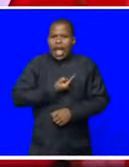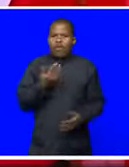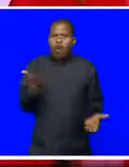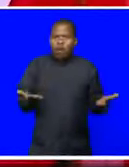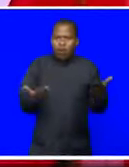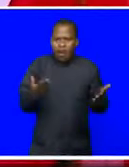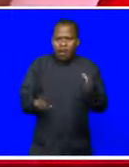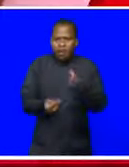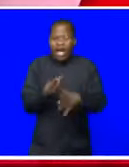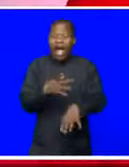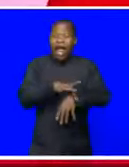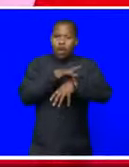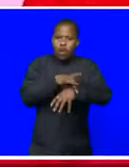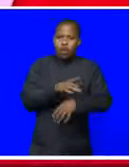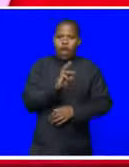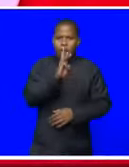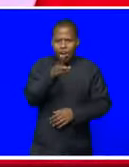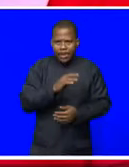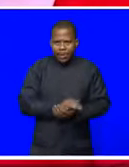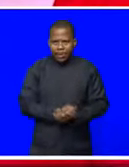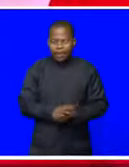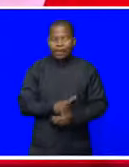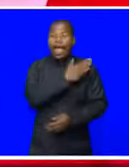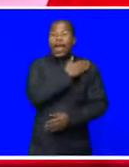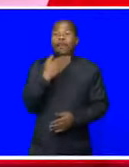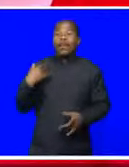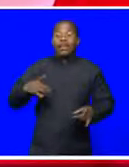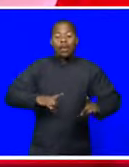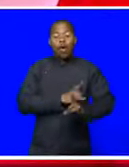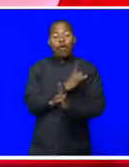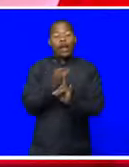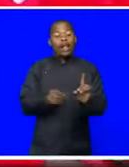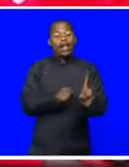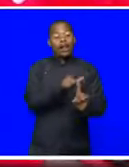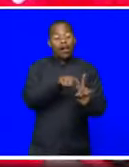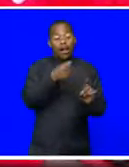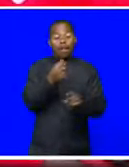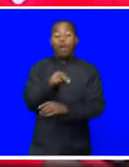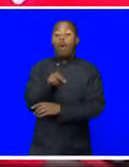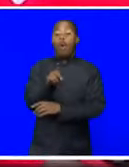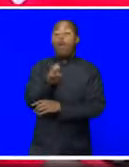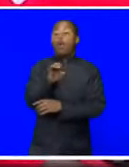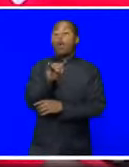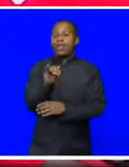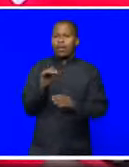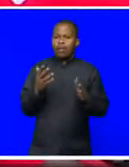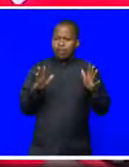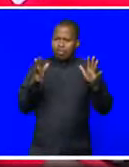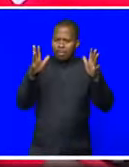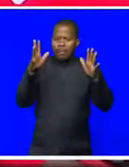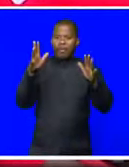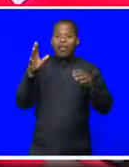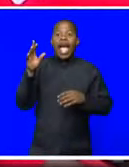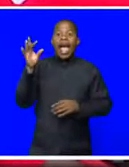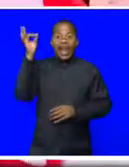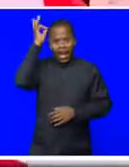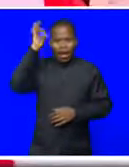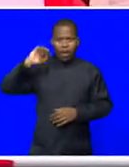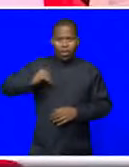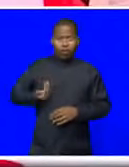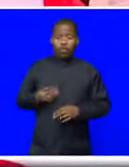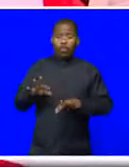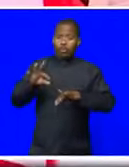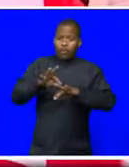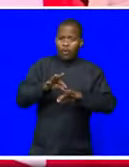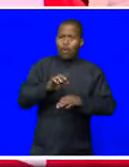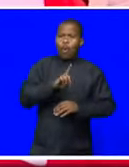kutawugula mine. The Minister of Health, Liz Nkosi, heaped praises on Inkosikati Magelanganaza for